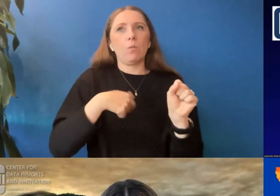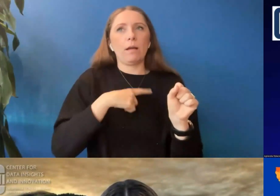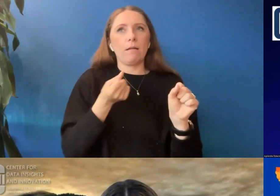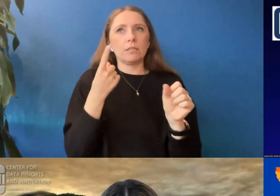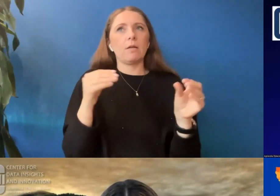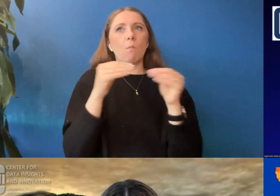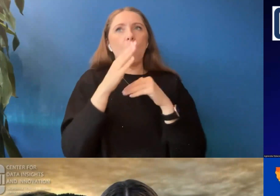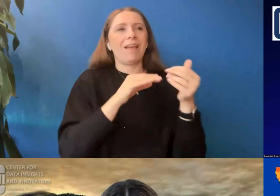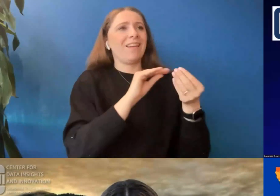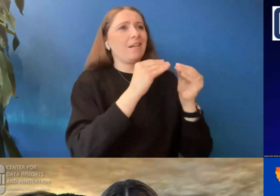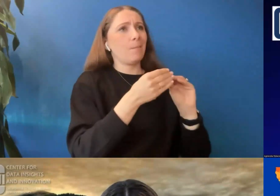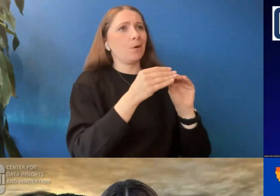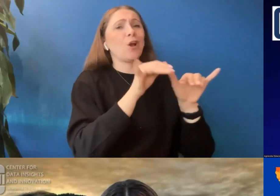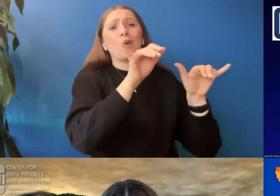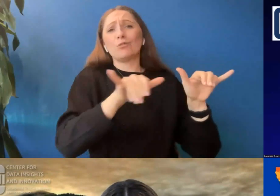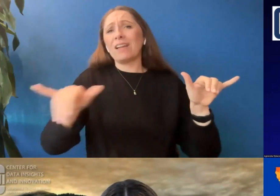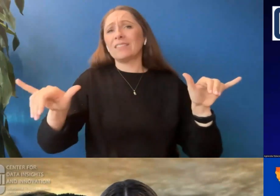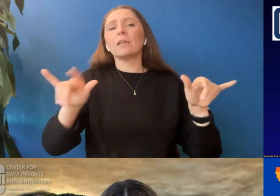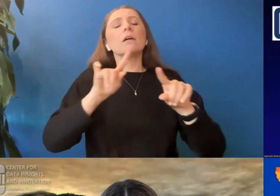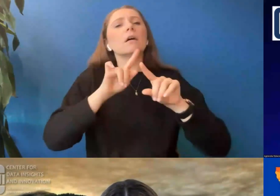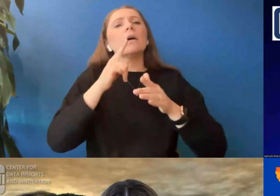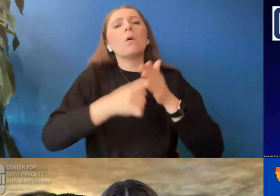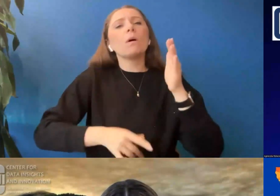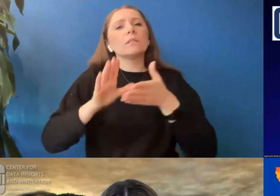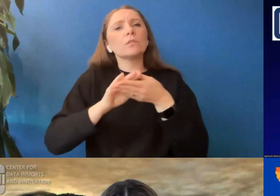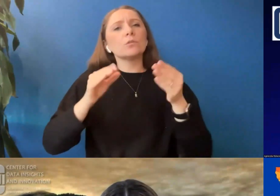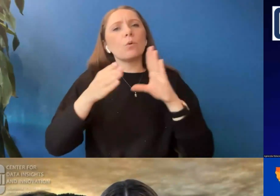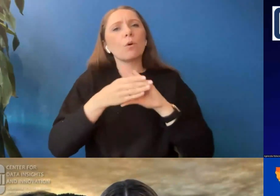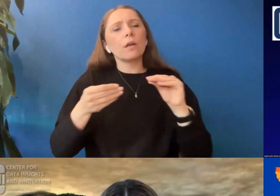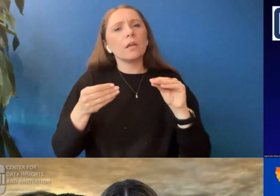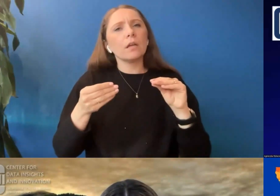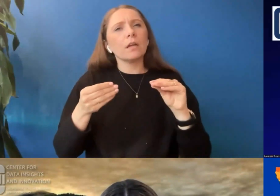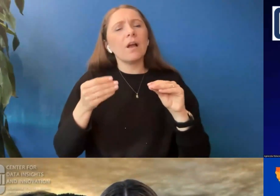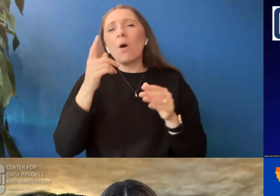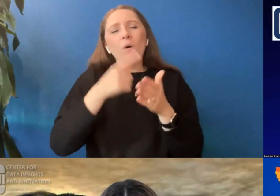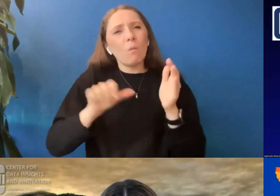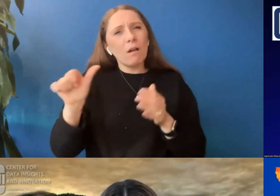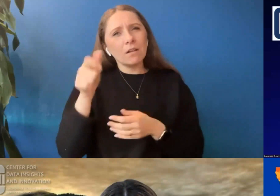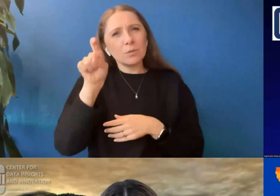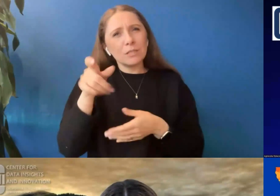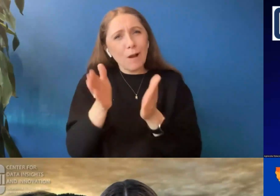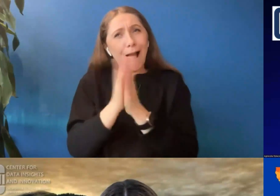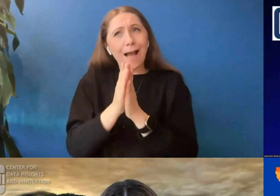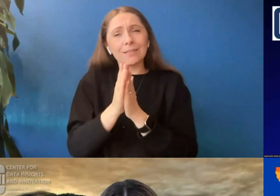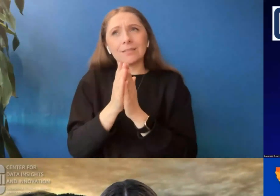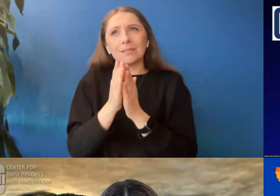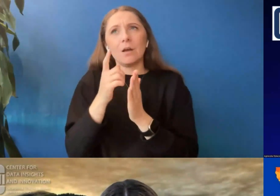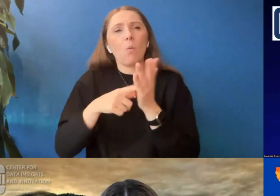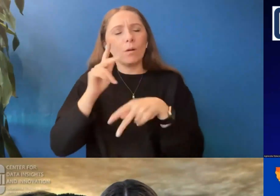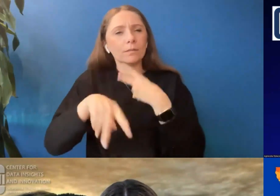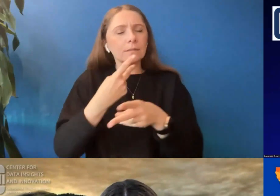just numbers, beyond just trends, what the story might be, what other questions we need to ask, what kinds